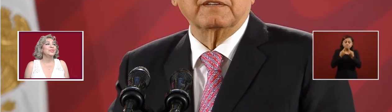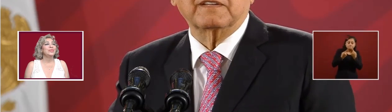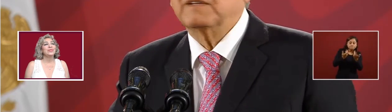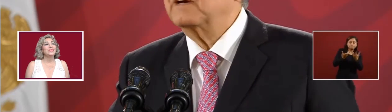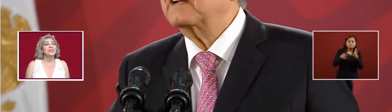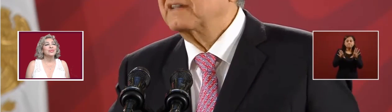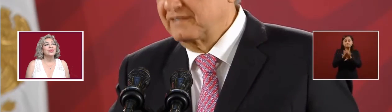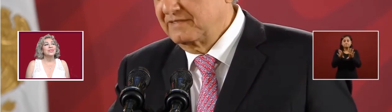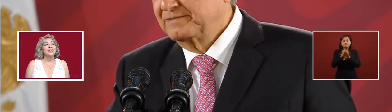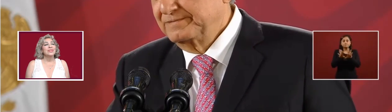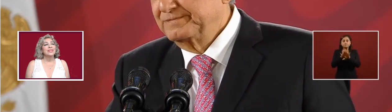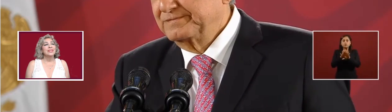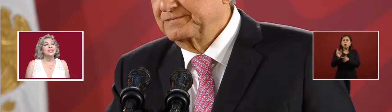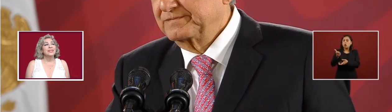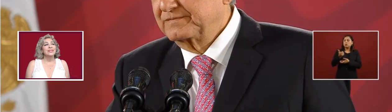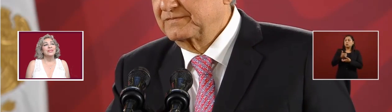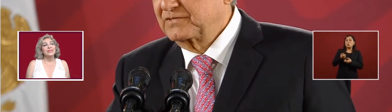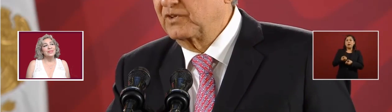according